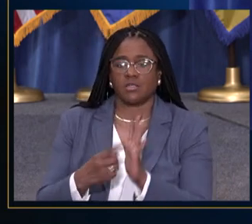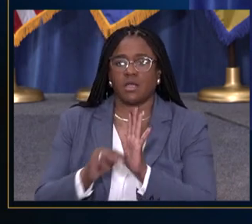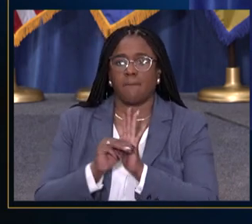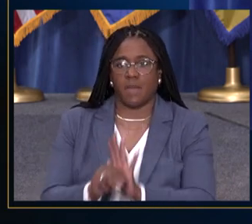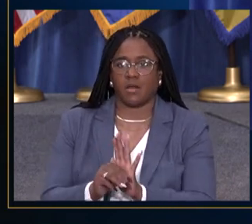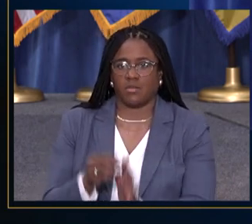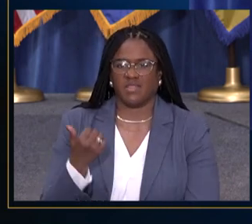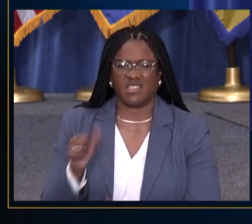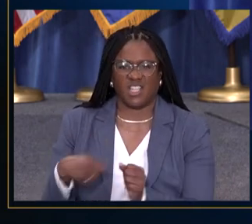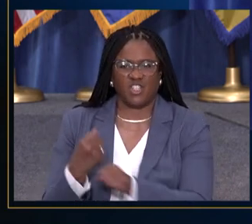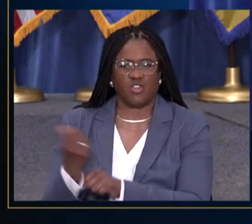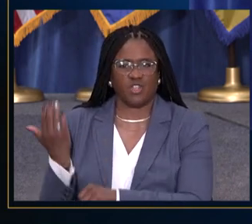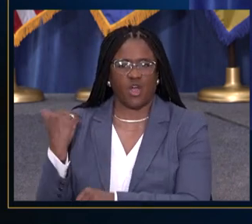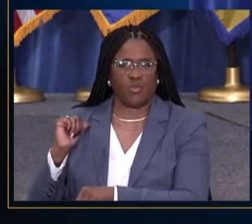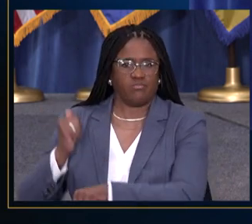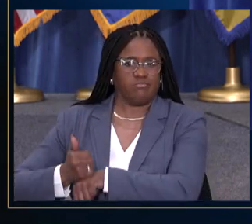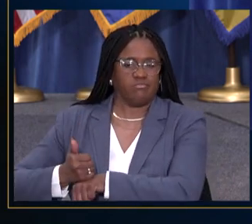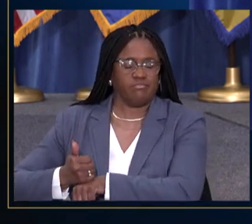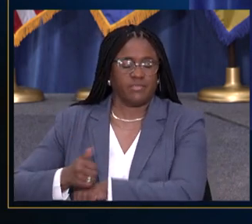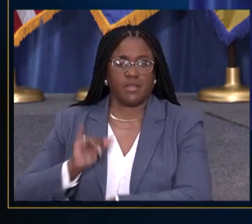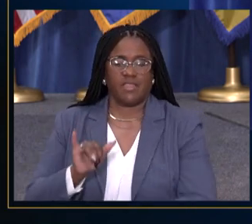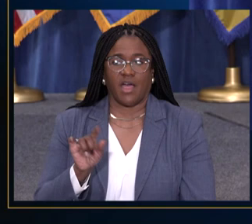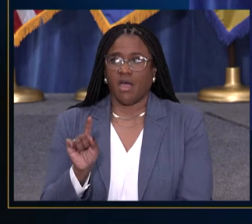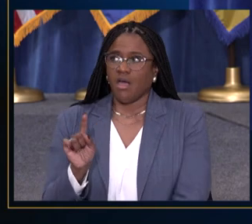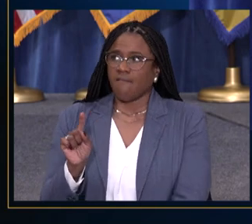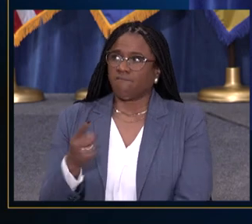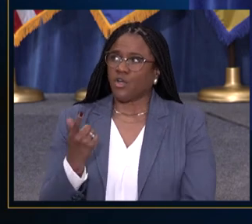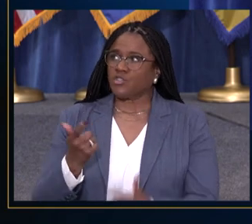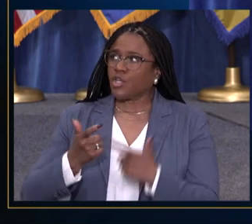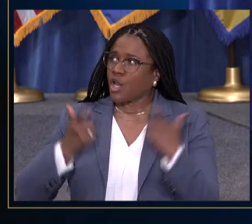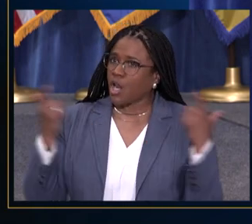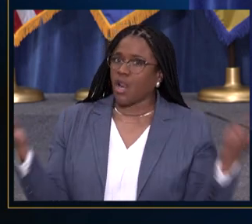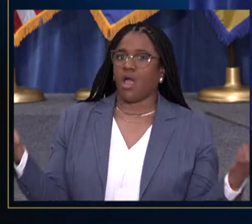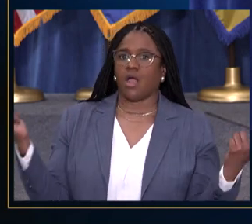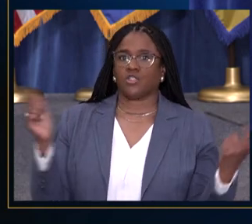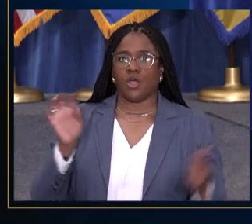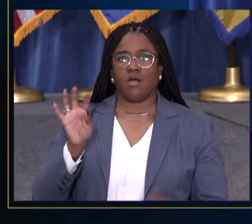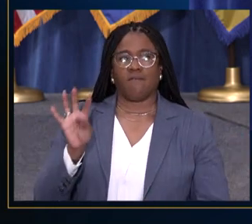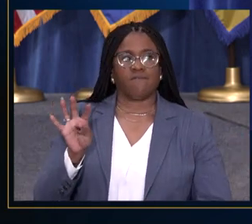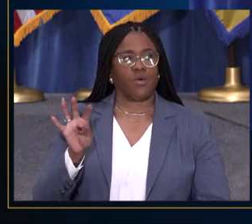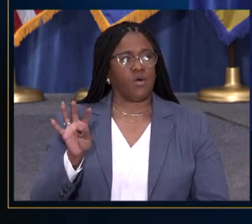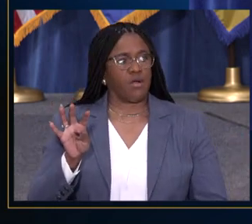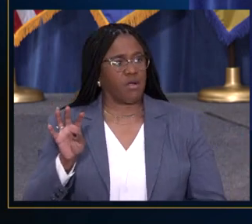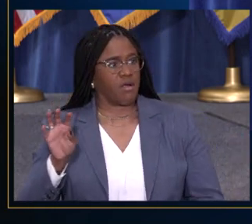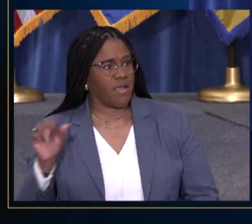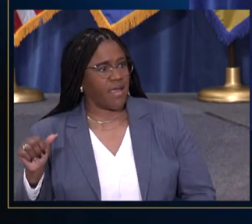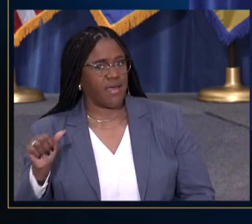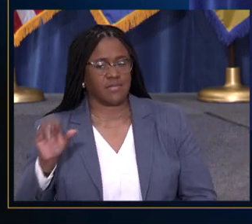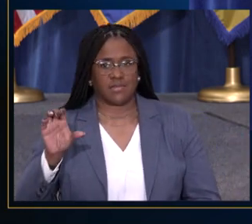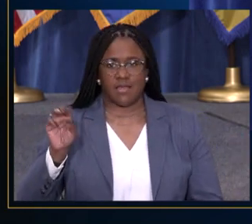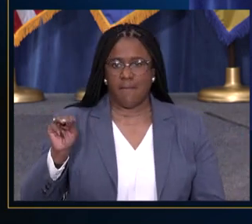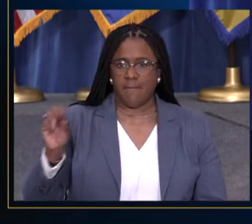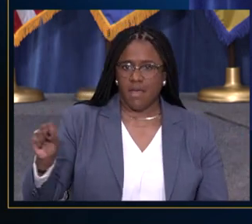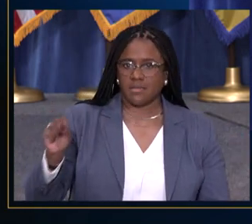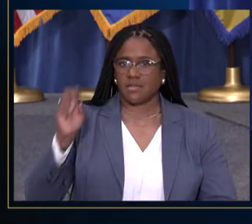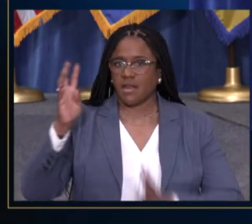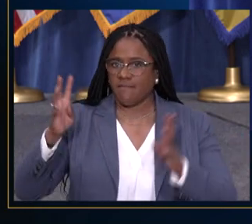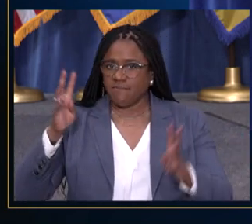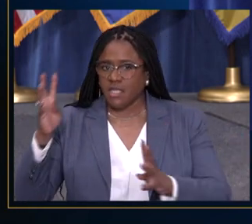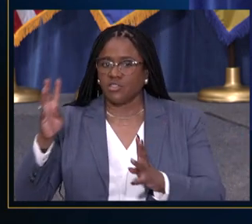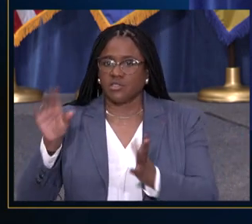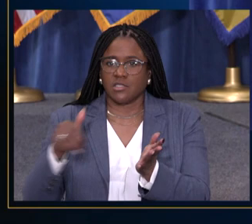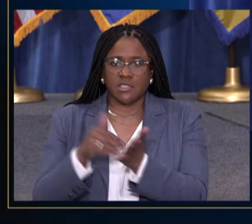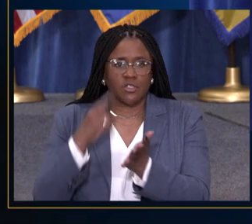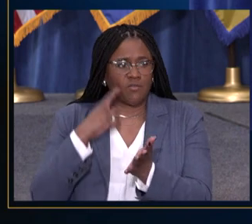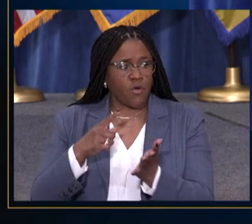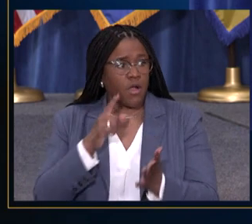a little bit less than that. And that was the first large-scale foray by the CMS Innovation Center into maternal